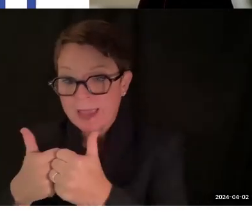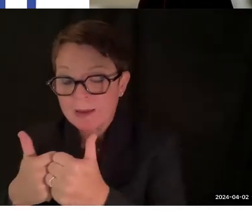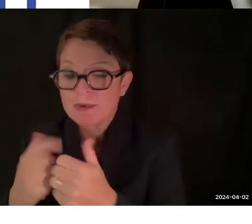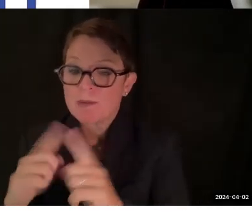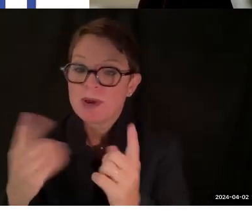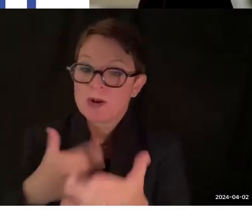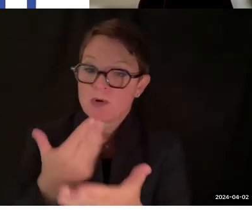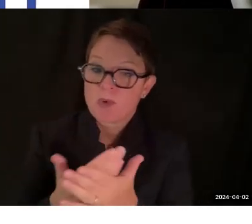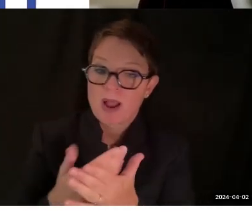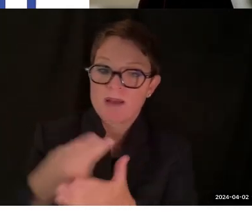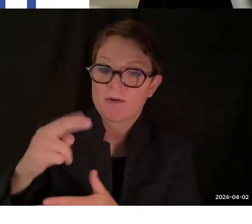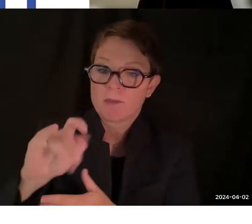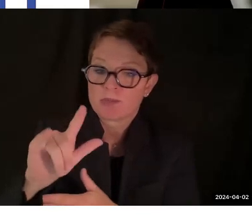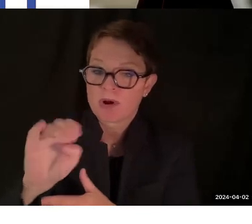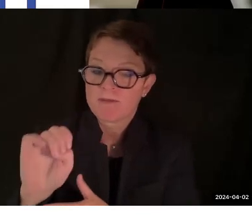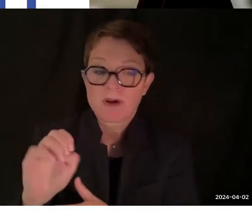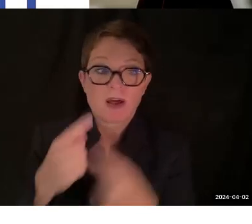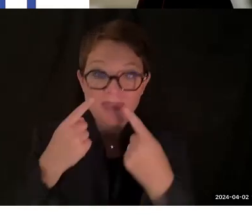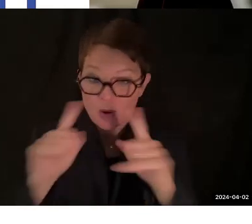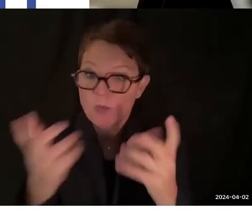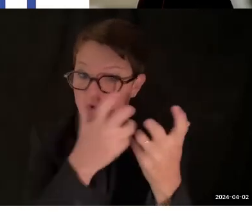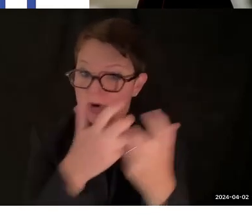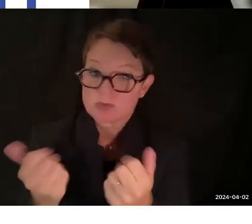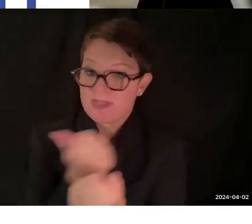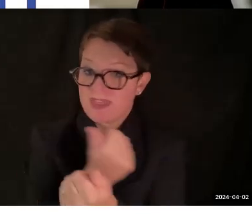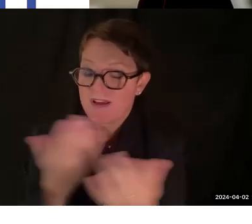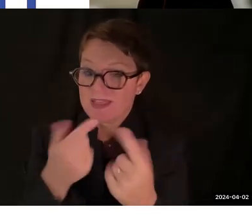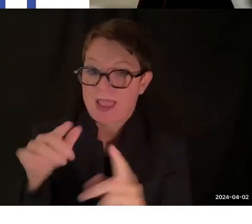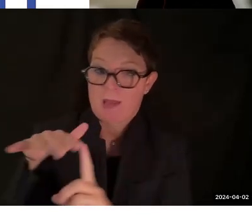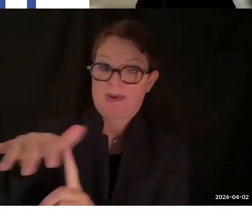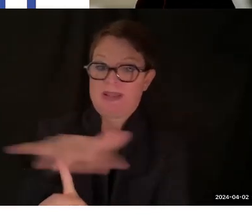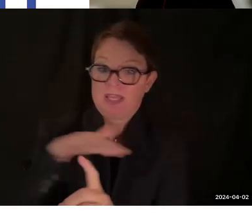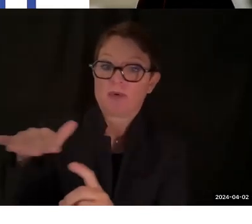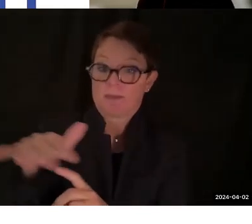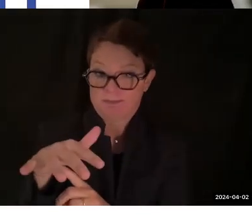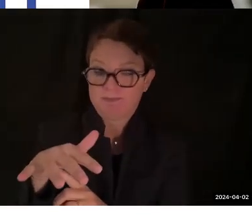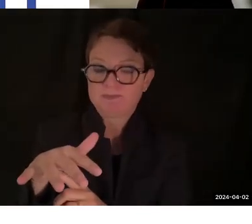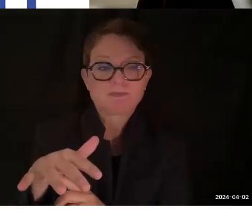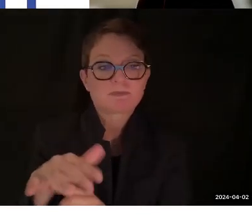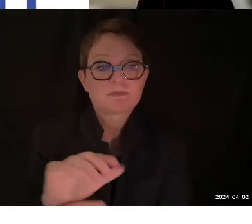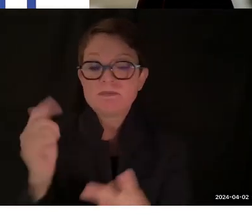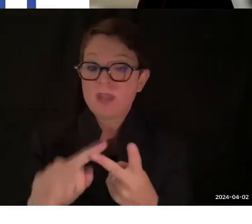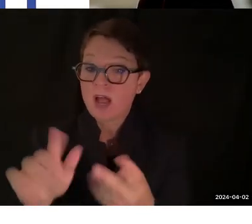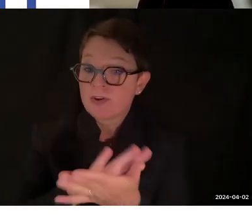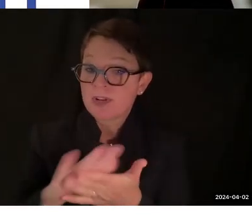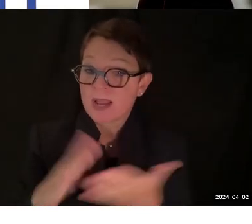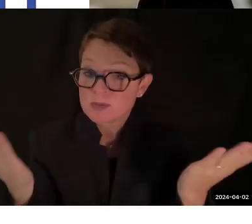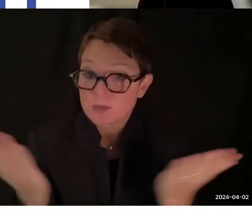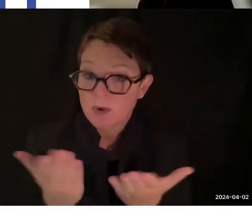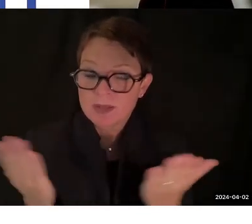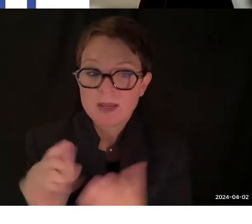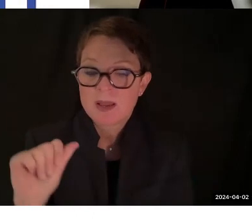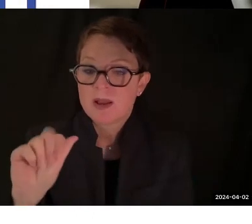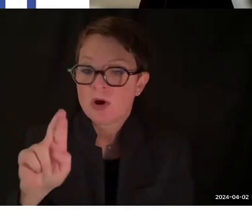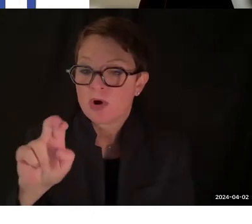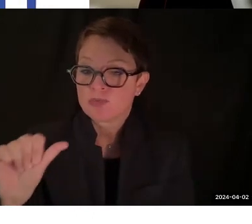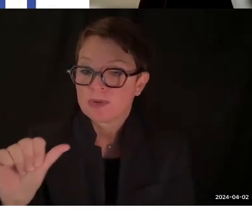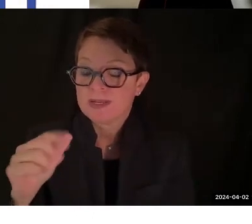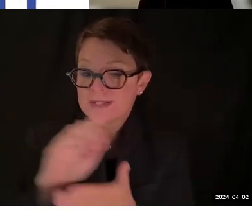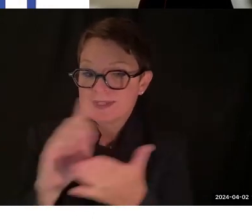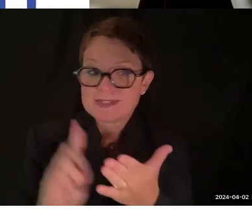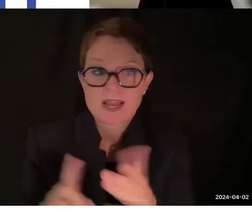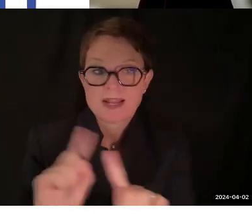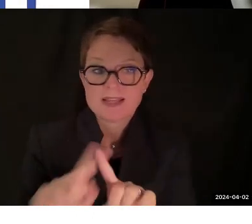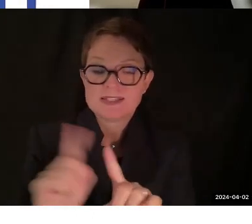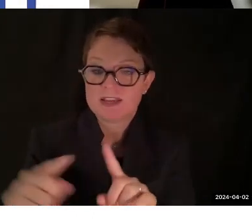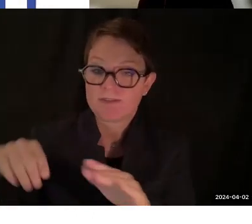an arrival profile that works well with everything that we have around the arena. And the other nice thing about this arena's design is it has